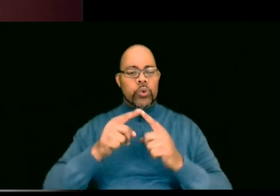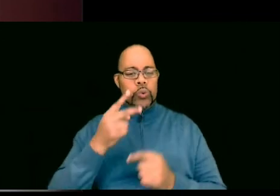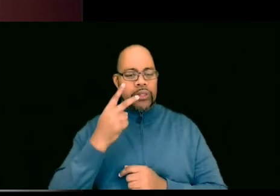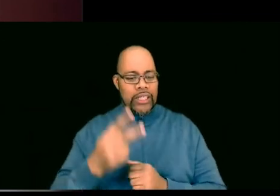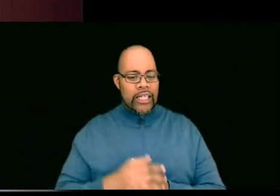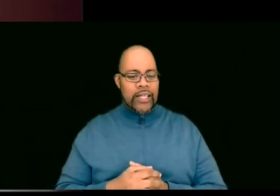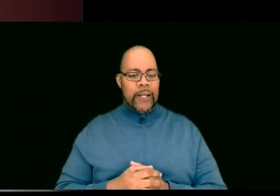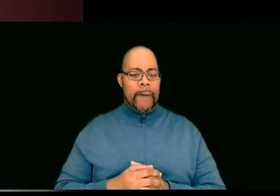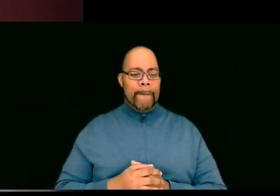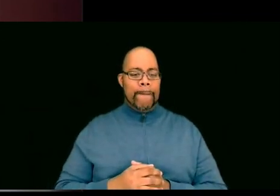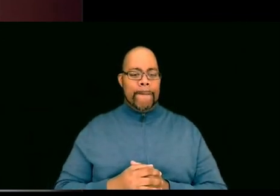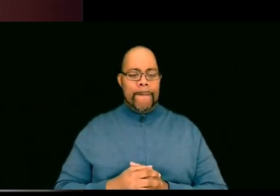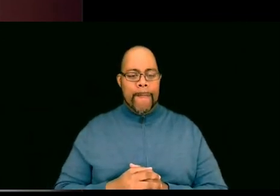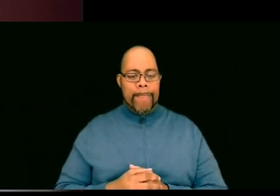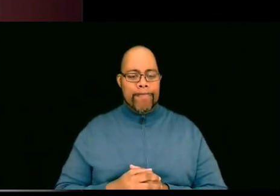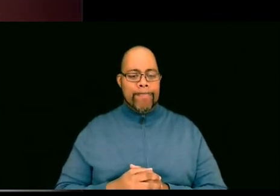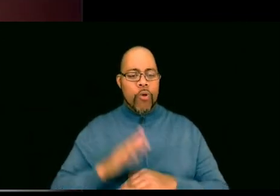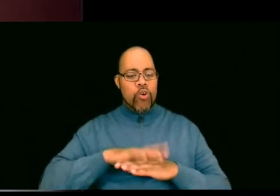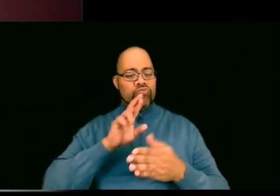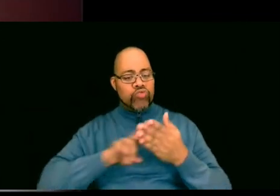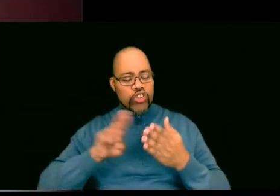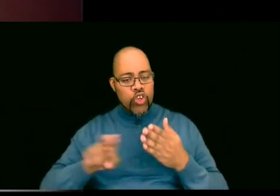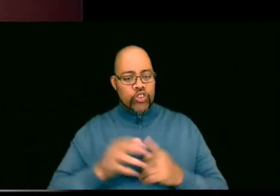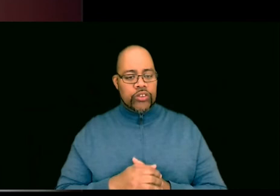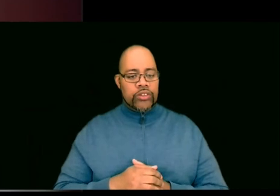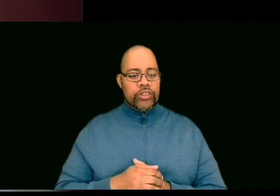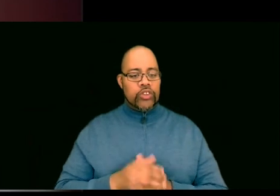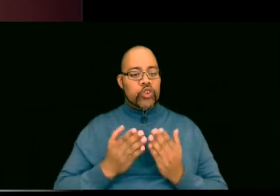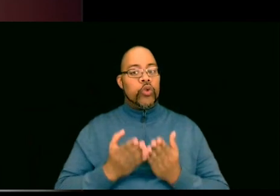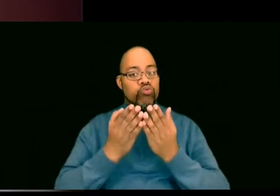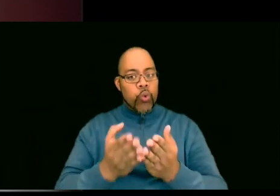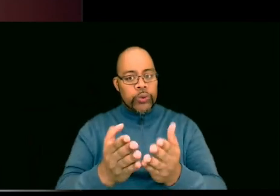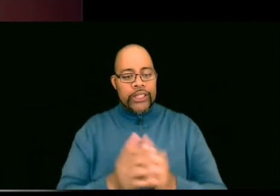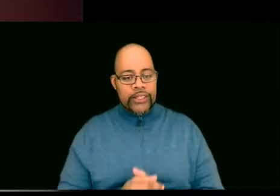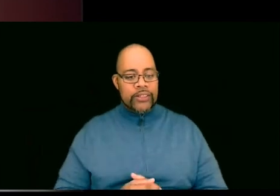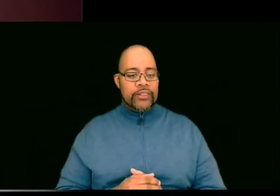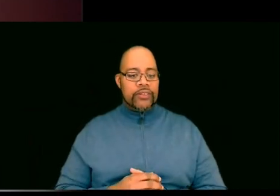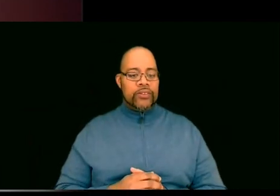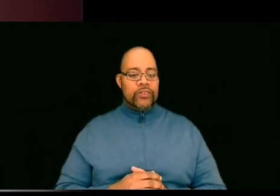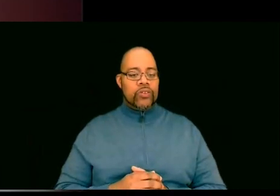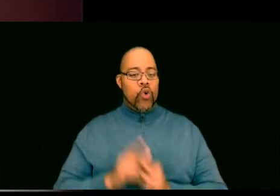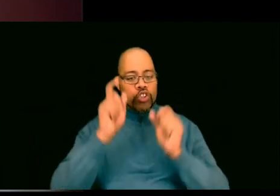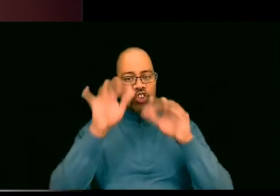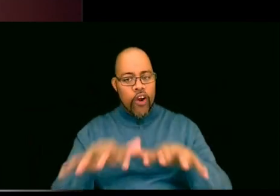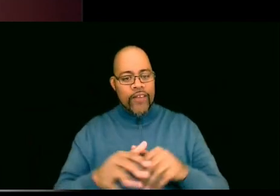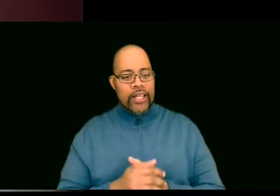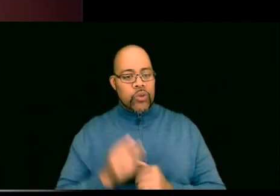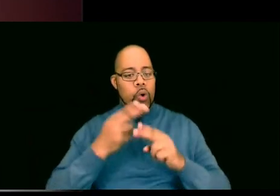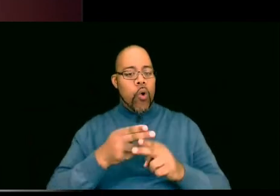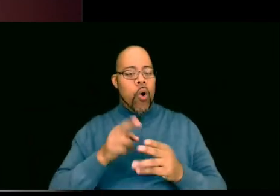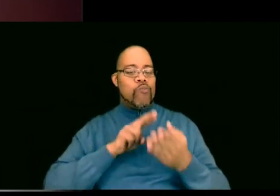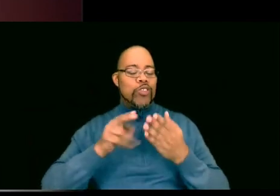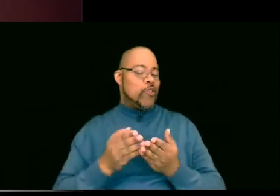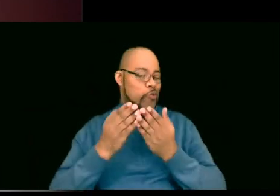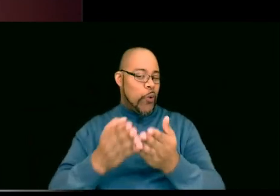I especially enjoyed going to sea on the research cruises or surveys.